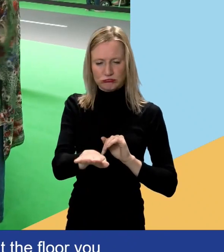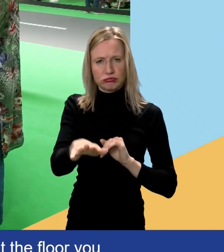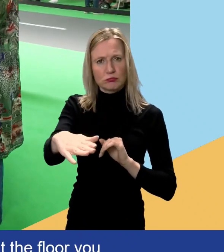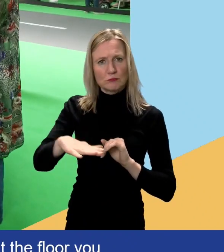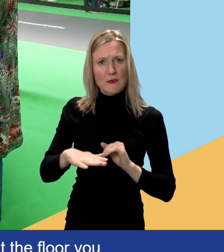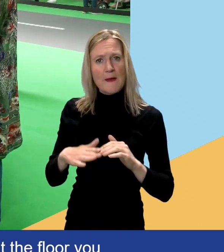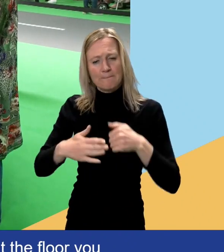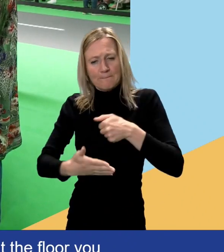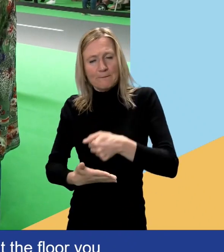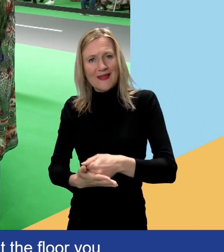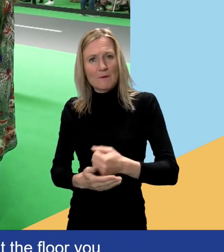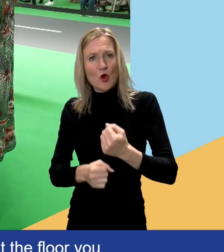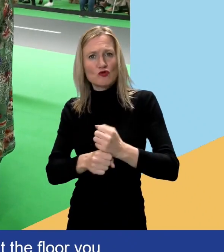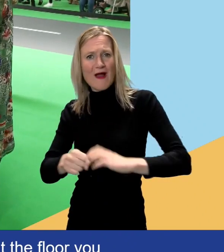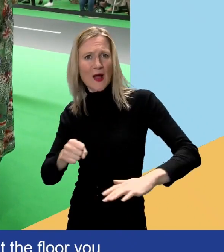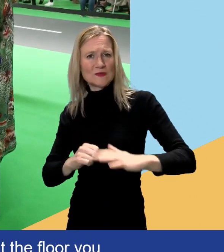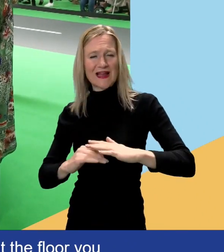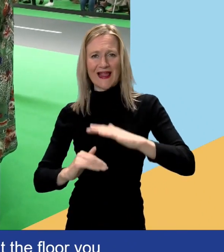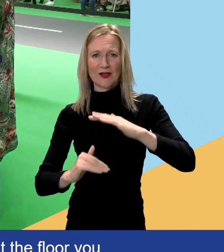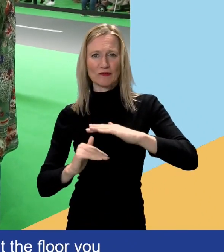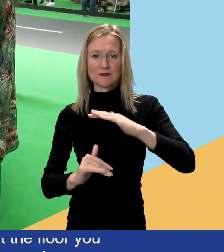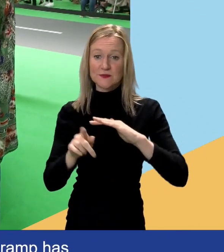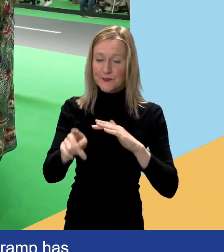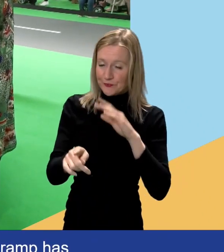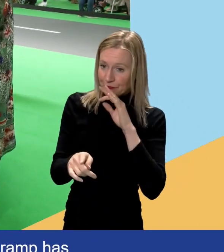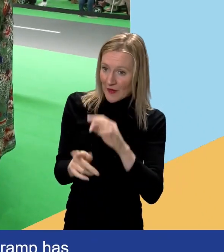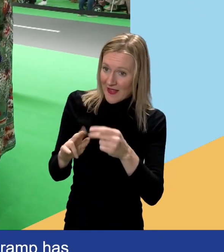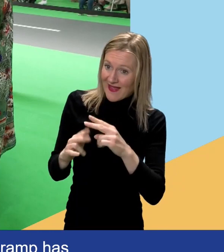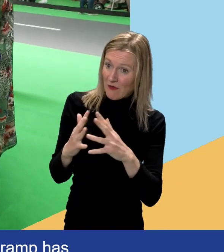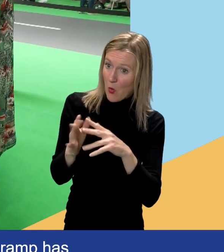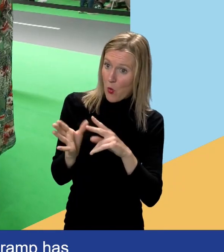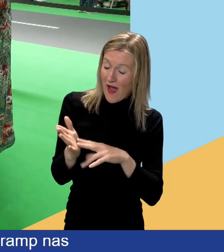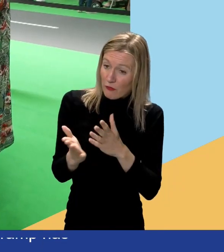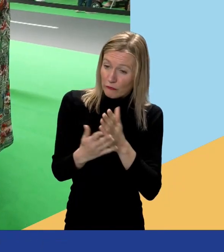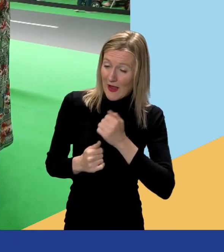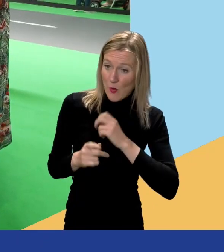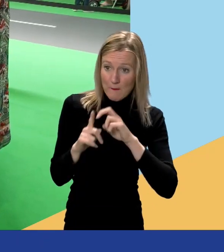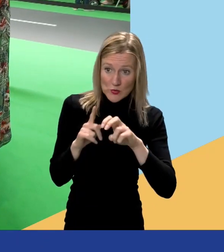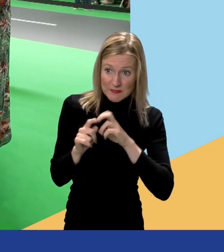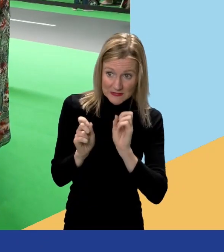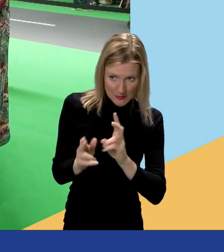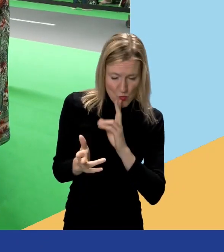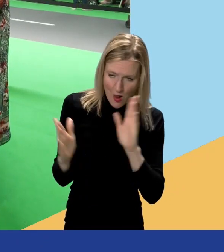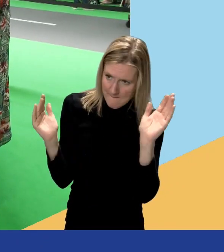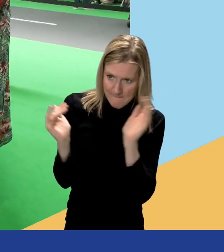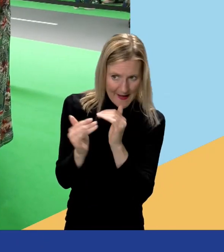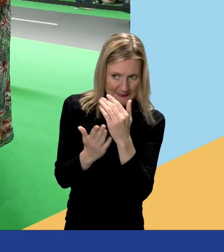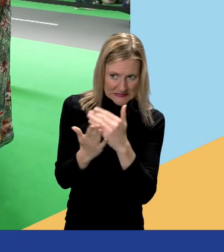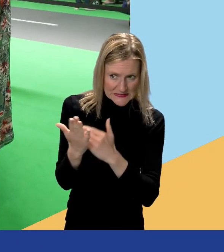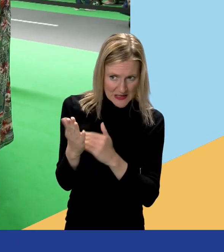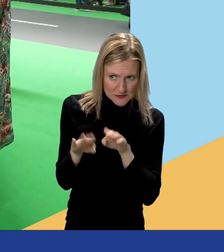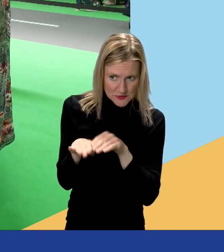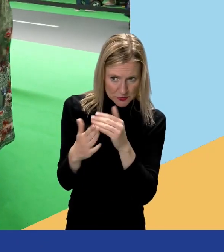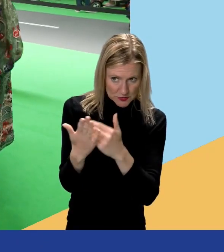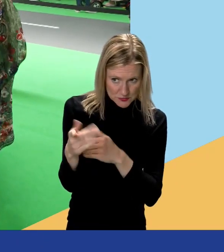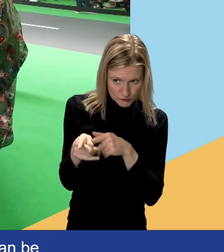So anyone getting a WAV from Motability can be assured that it's going to meet those standards and they don't need to worry about sort of the